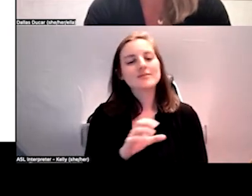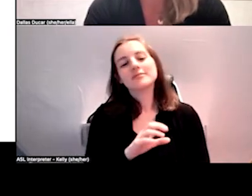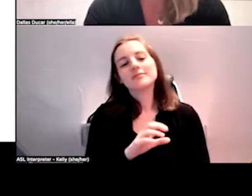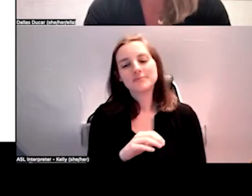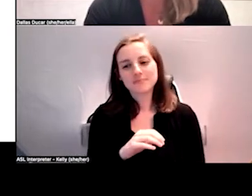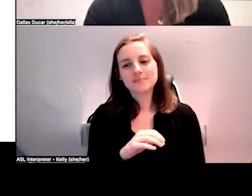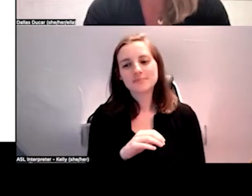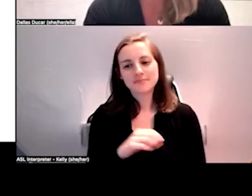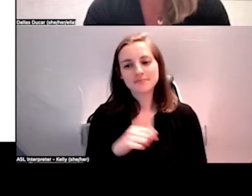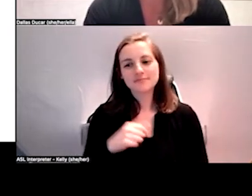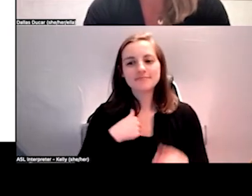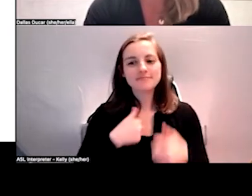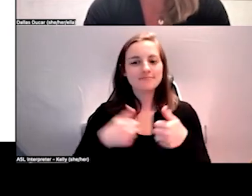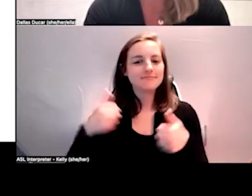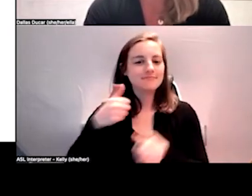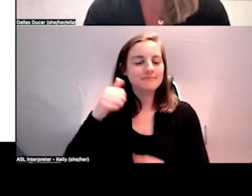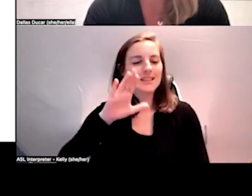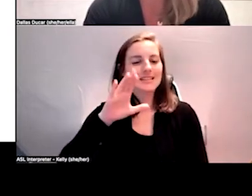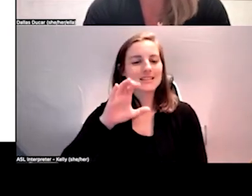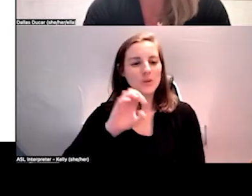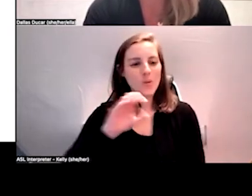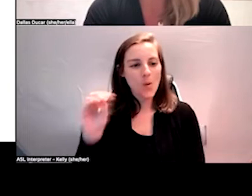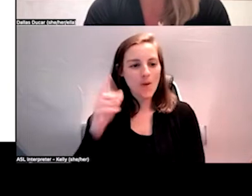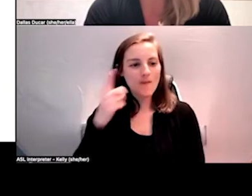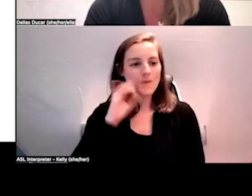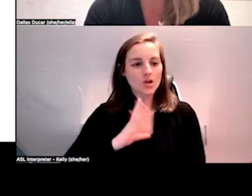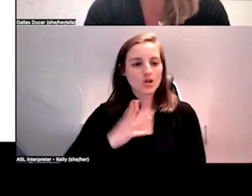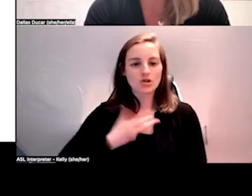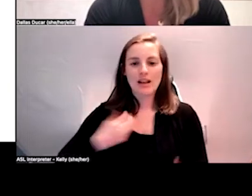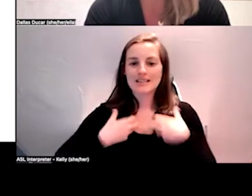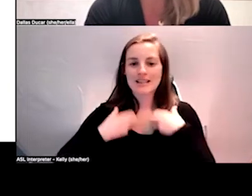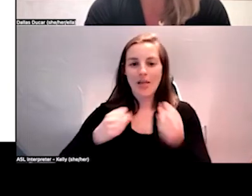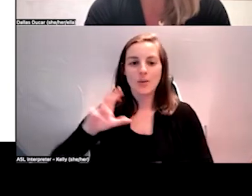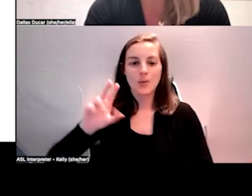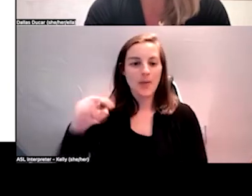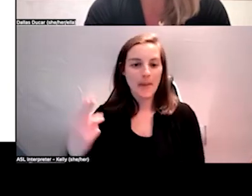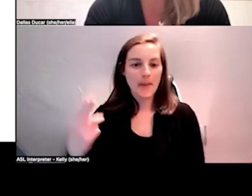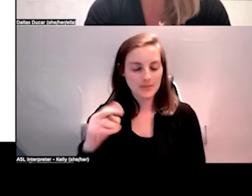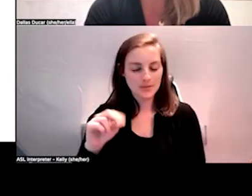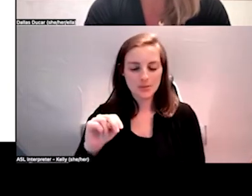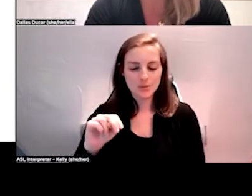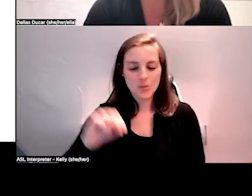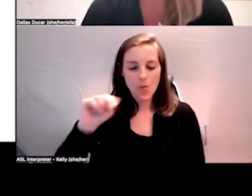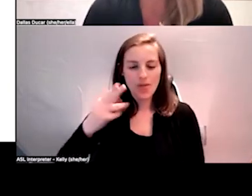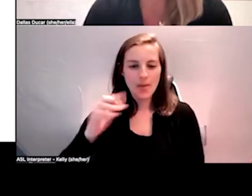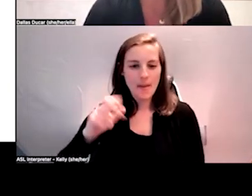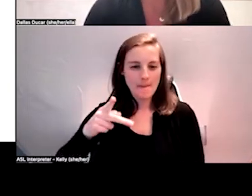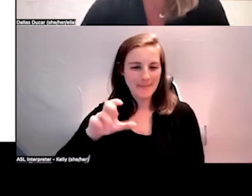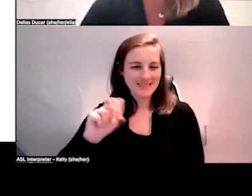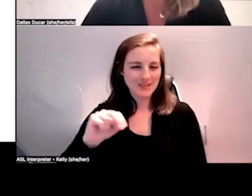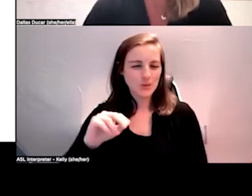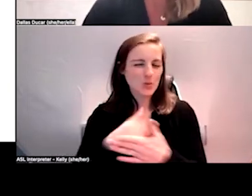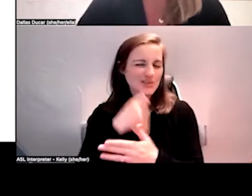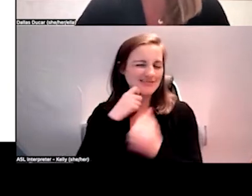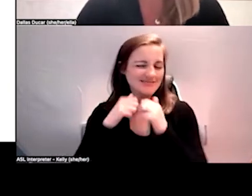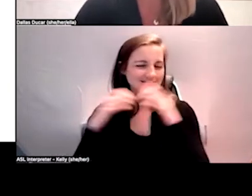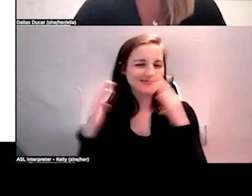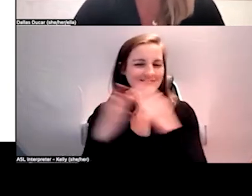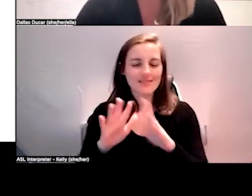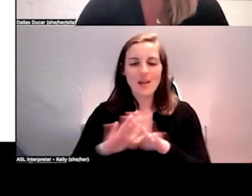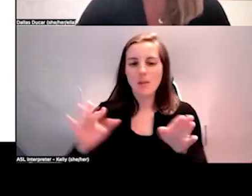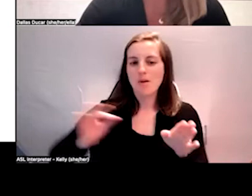the CEO at Trans Health Northampton. We are a new nonprofit independent clinic that serves